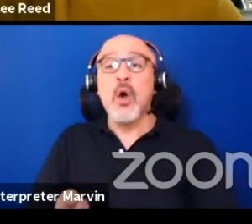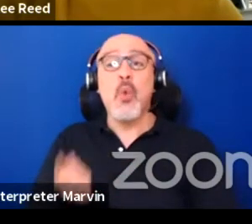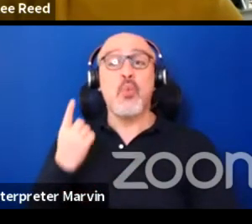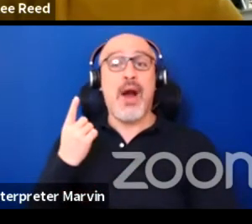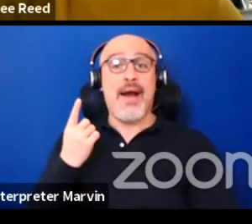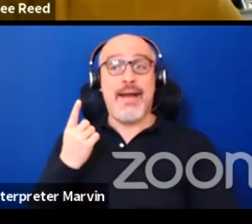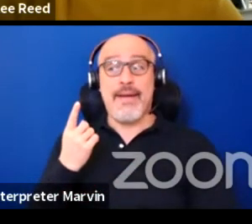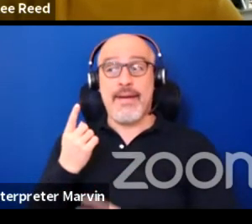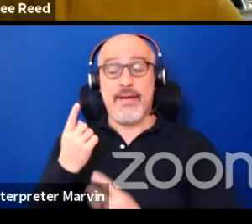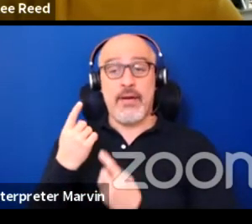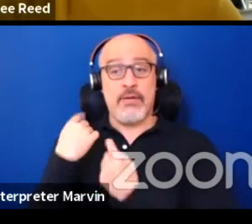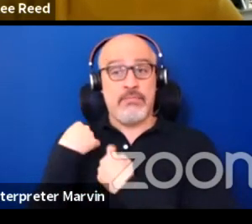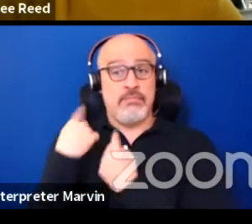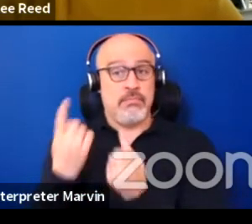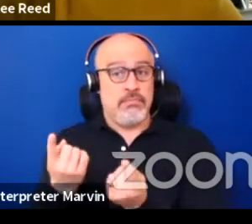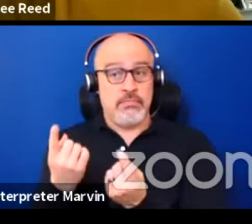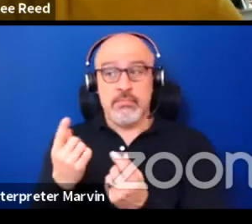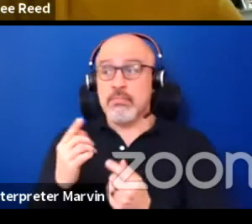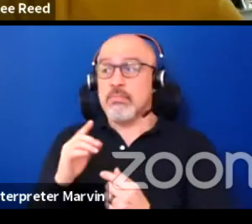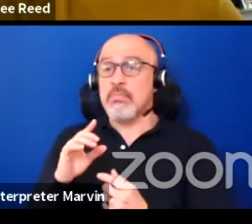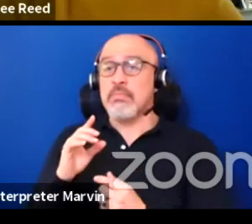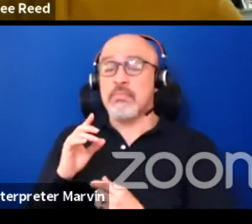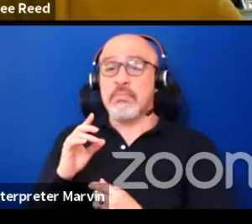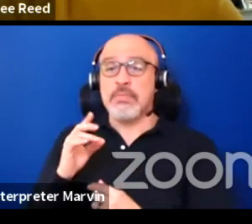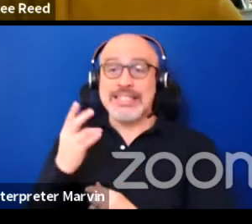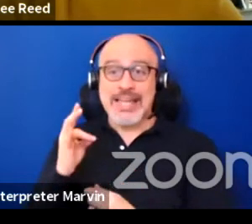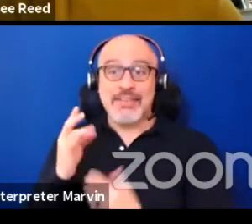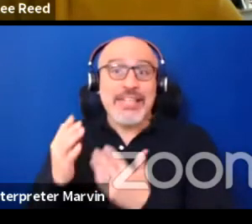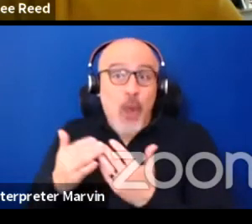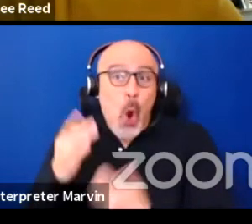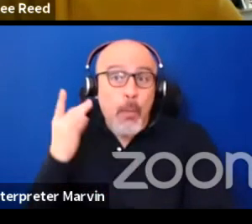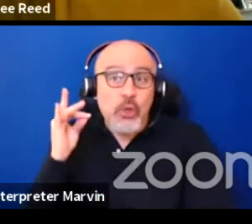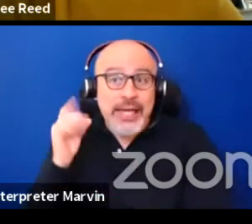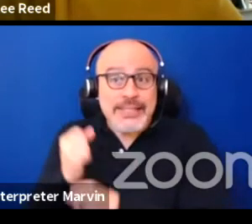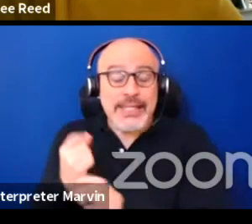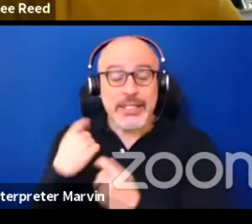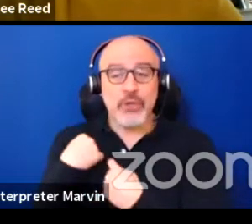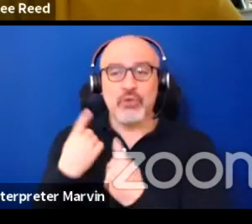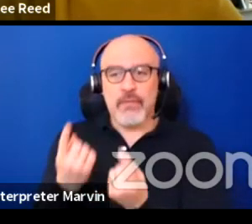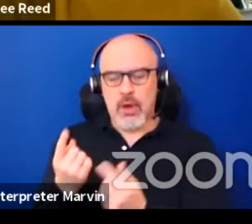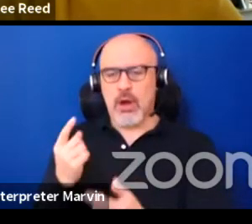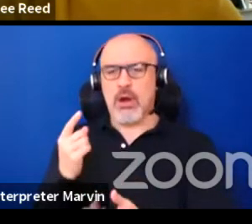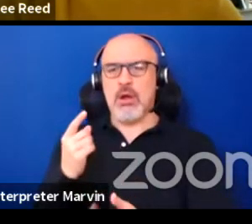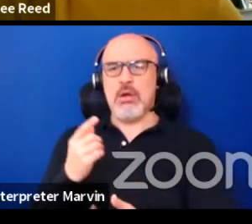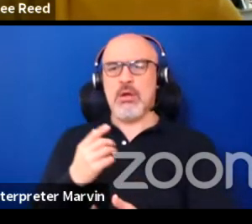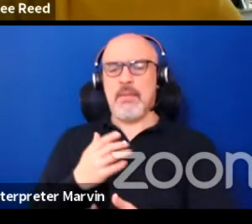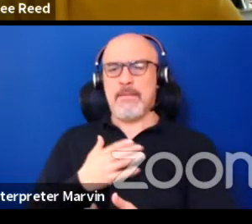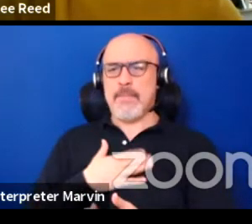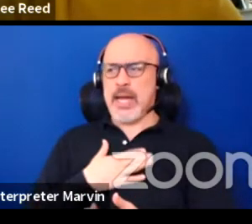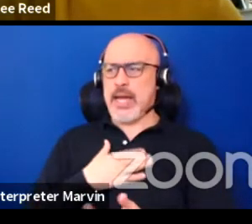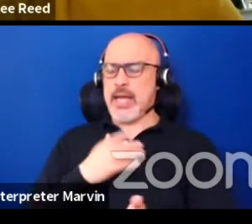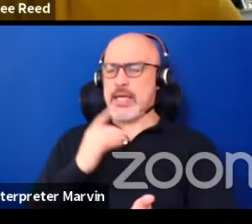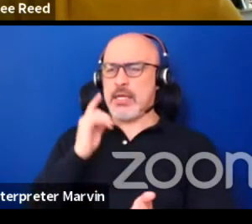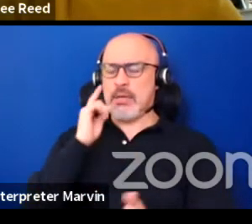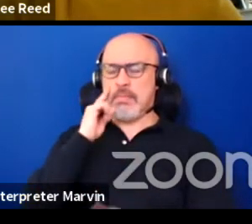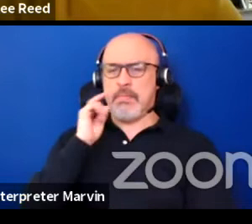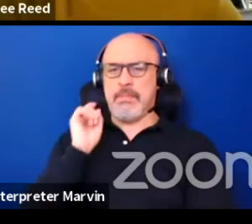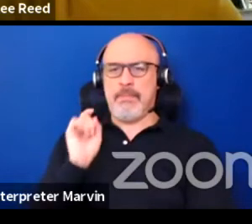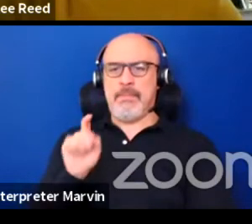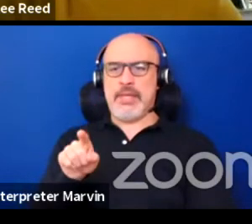over the course of the top 17, almost 18 years that I've been here is what I've noticed is